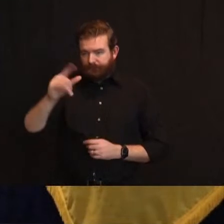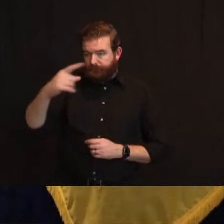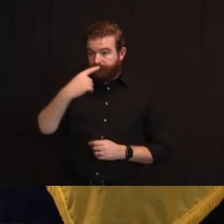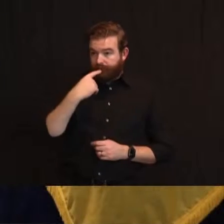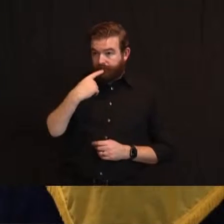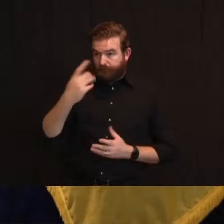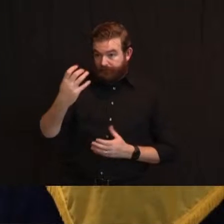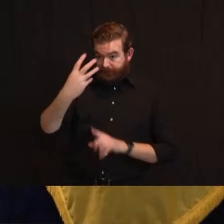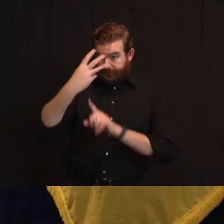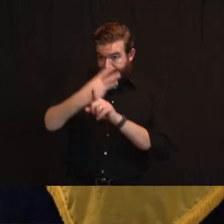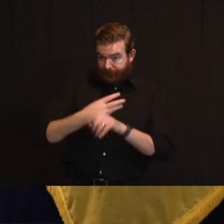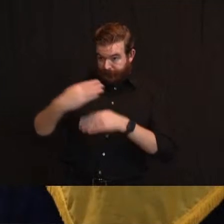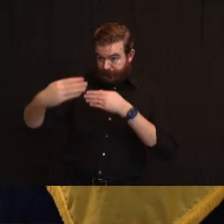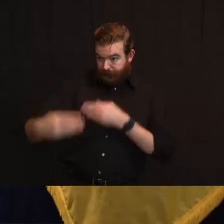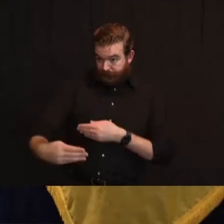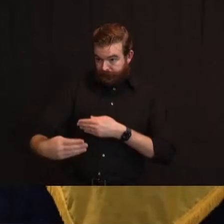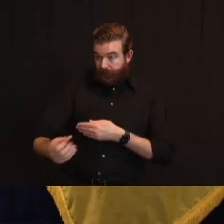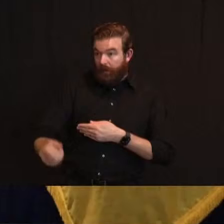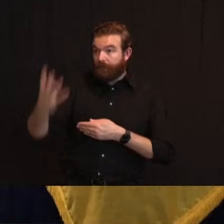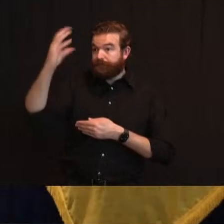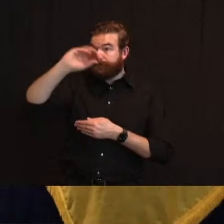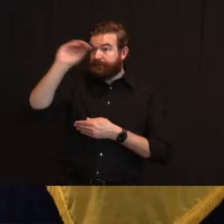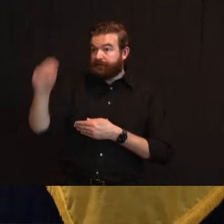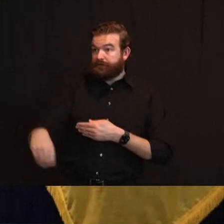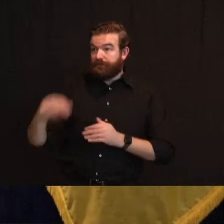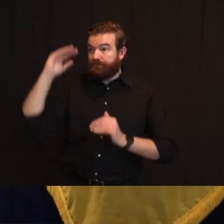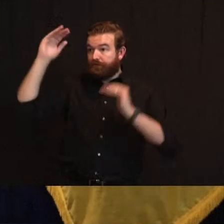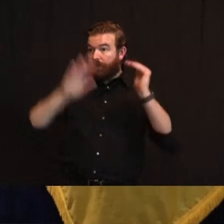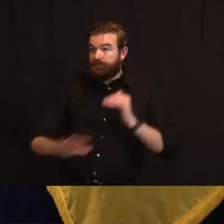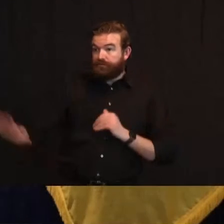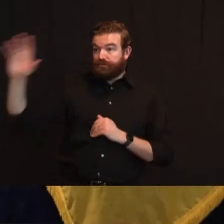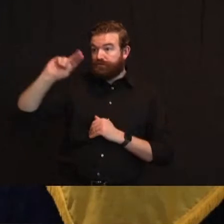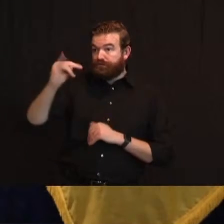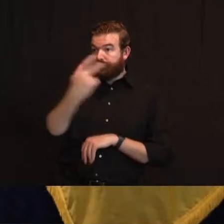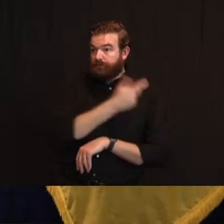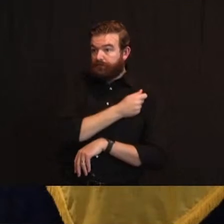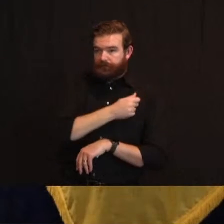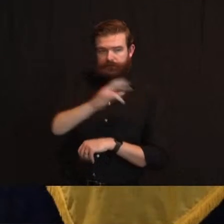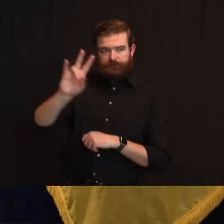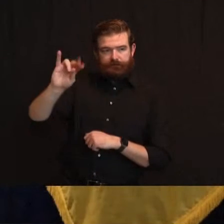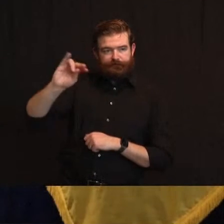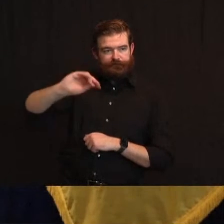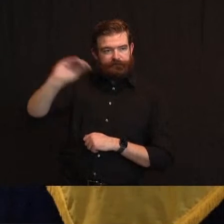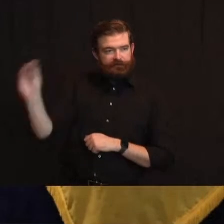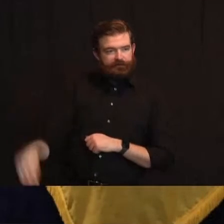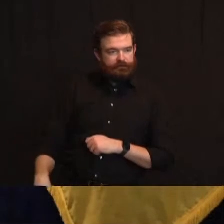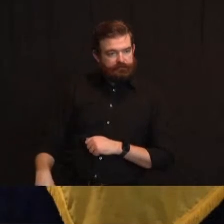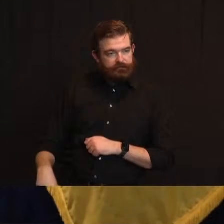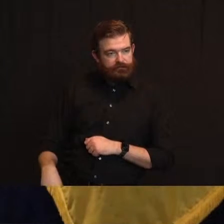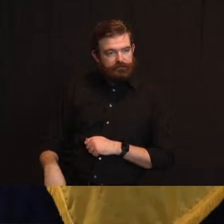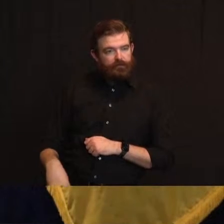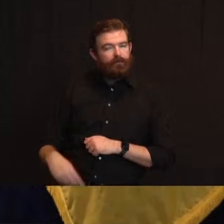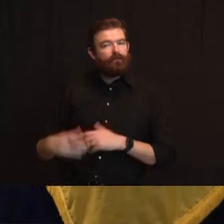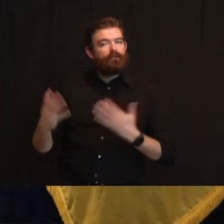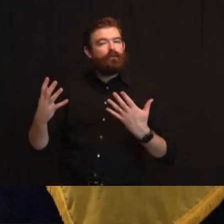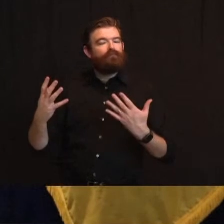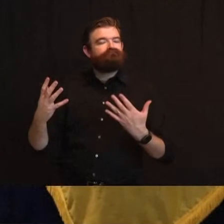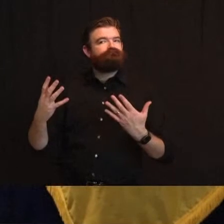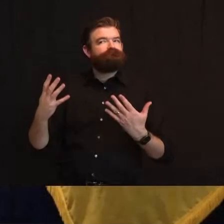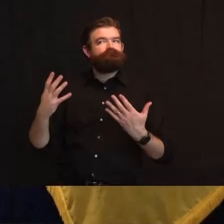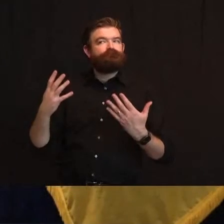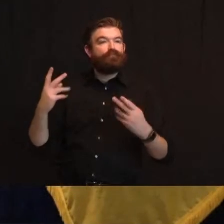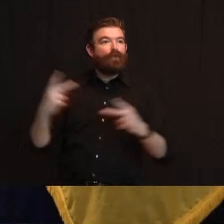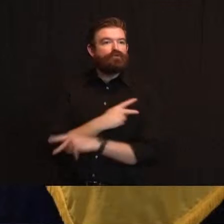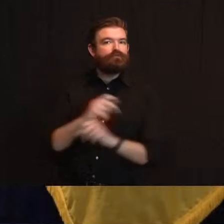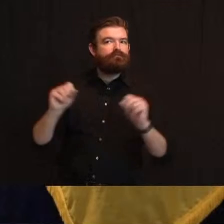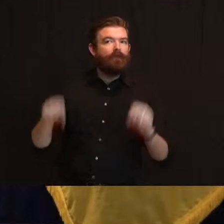a moderate or worst case scenario for how long it could take to vaccinate the state to the point that it's herd